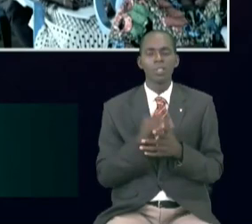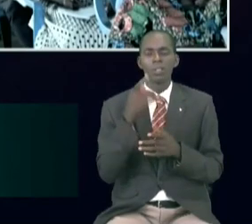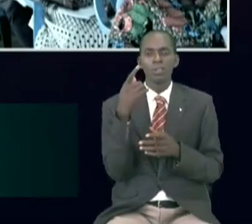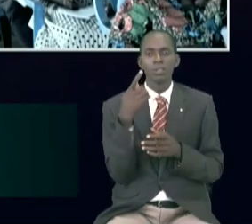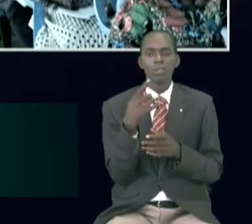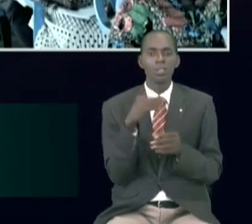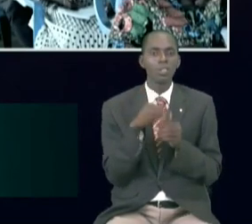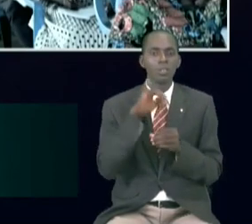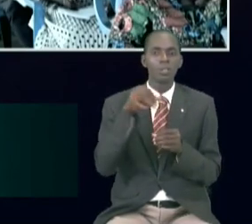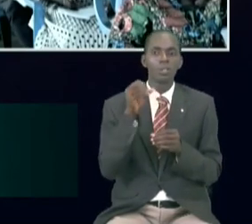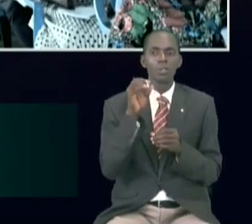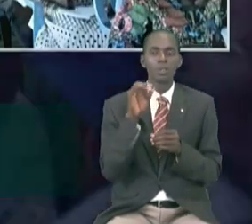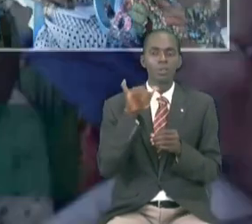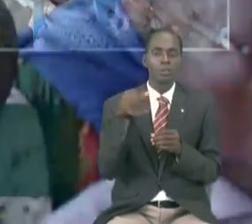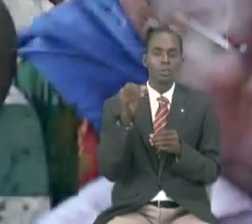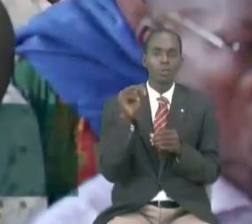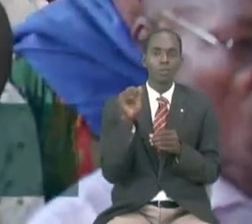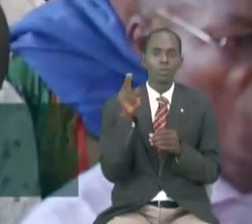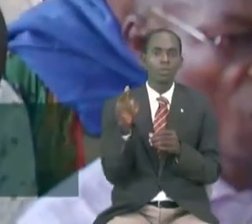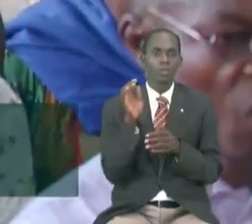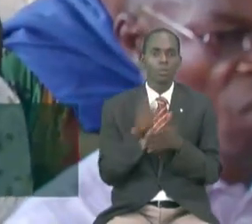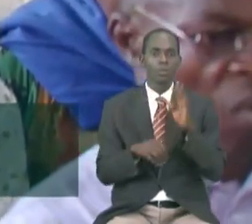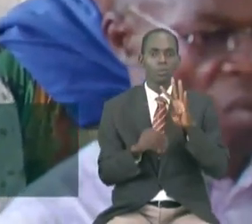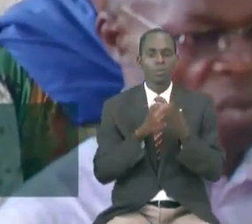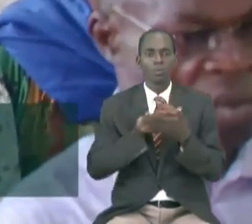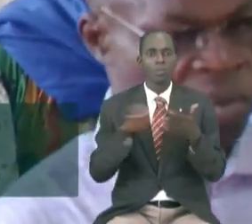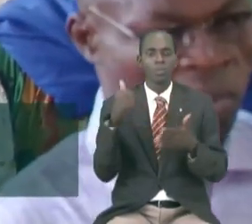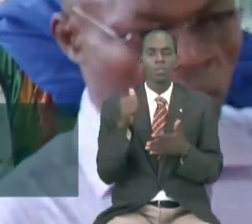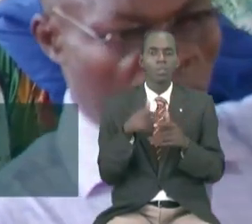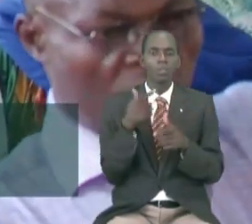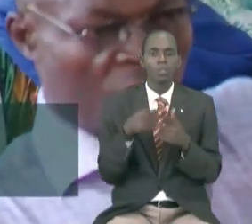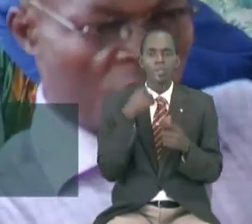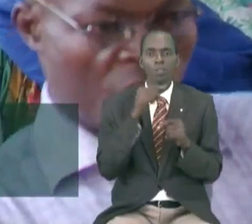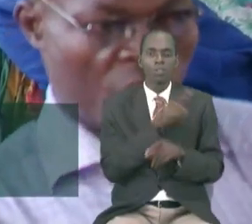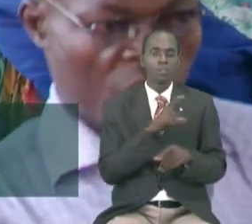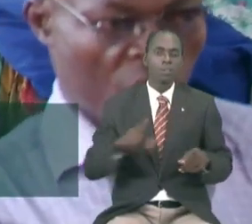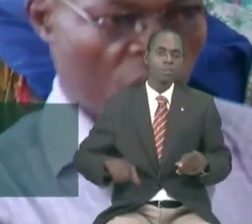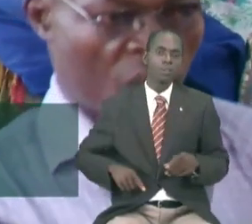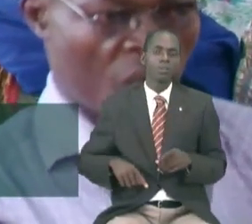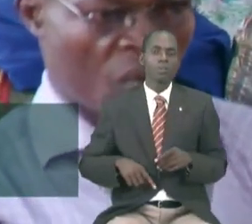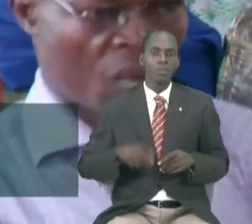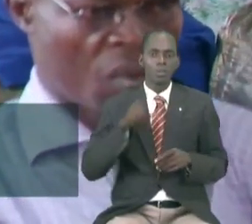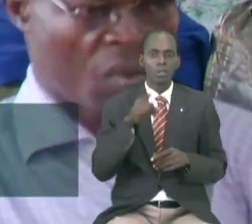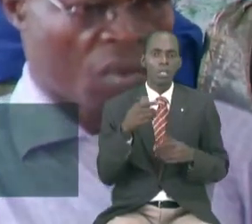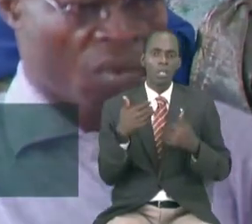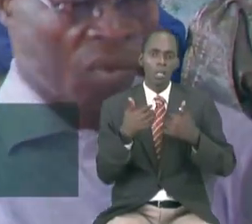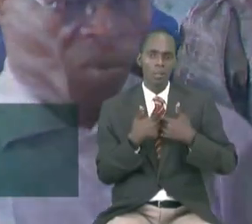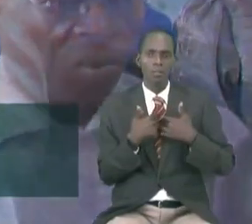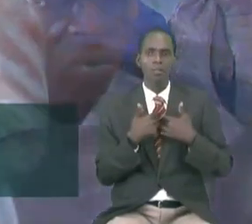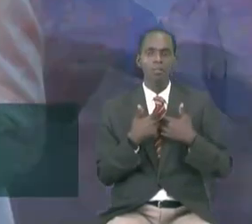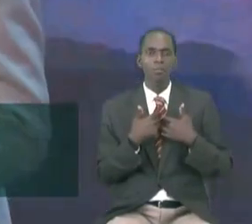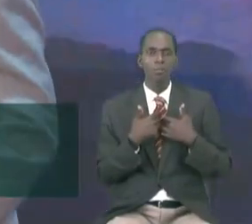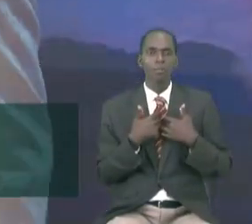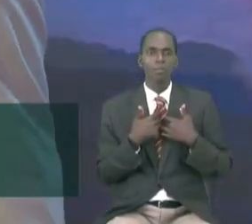pity on that plant, for the which thou hast not labored, neither madest